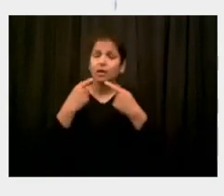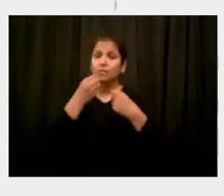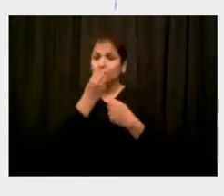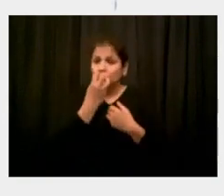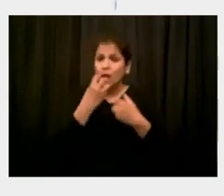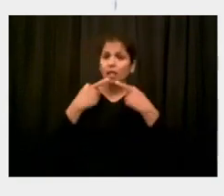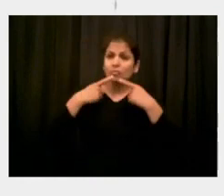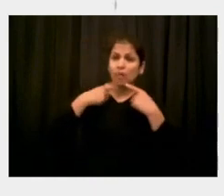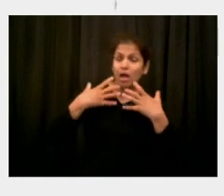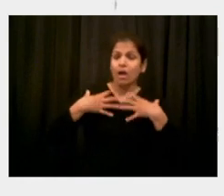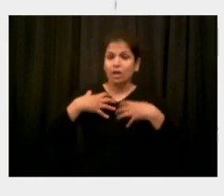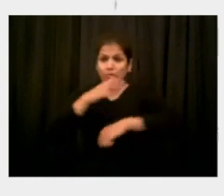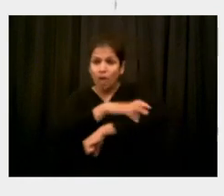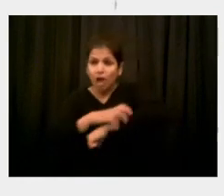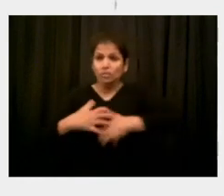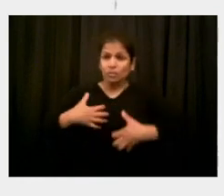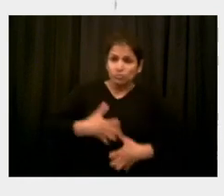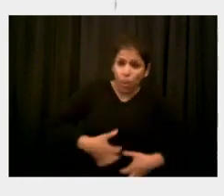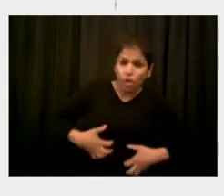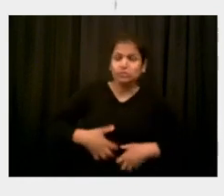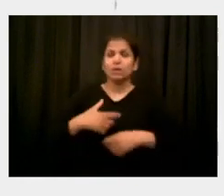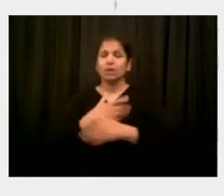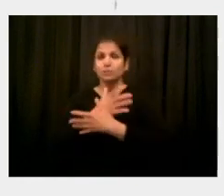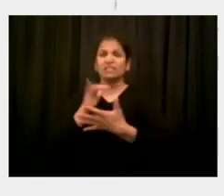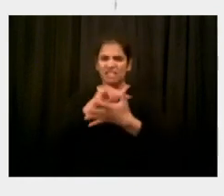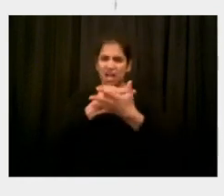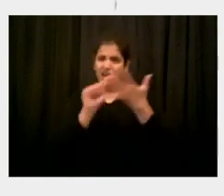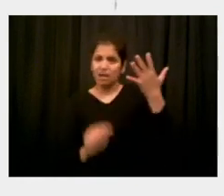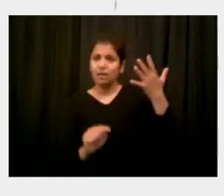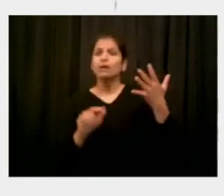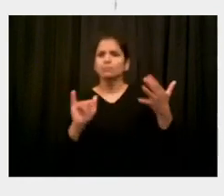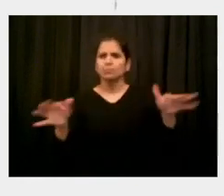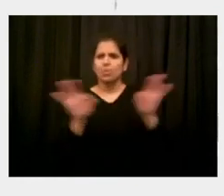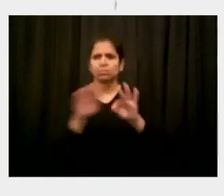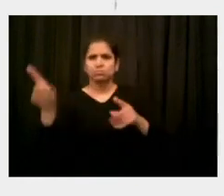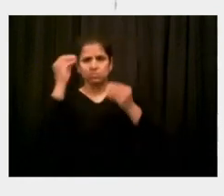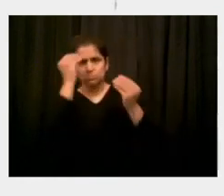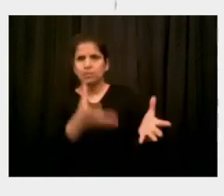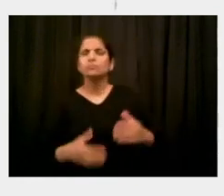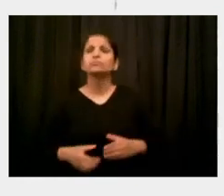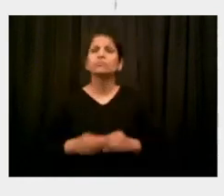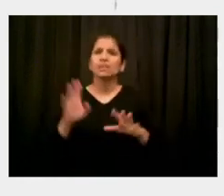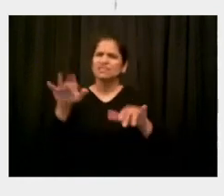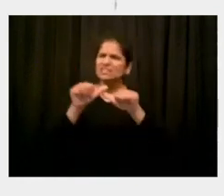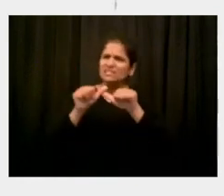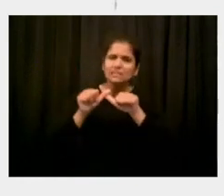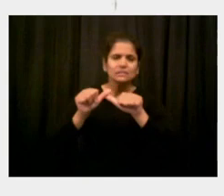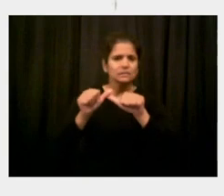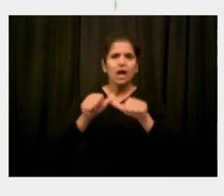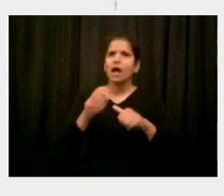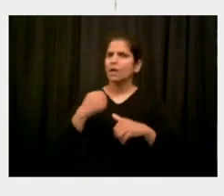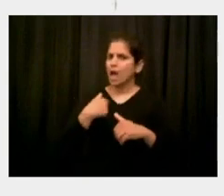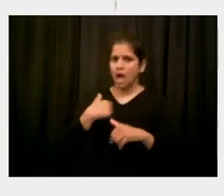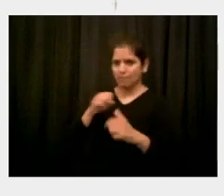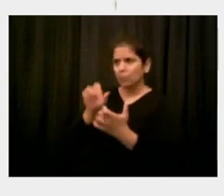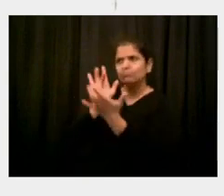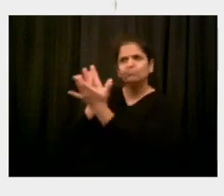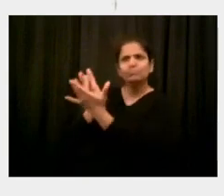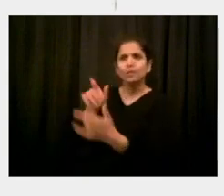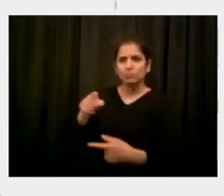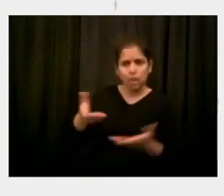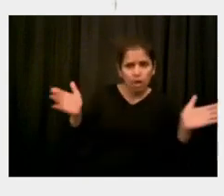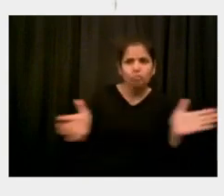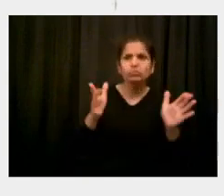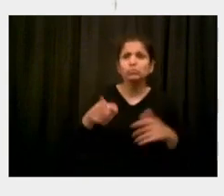to communicate with providers to ensure that they are up to date on what we're asking them to be on the